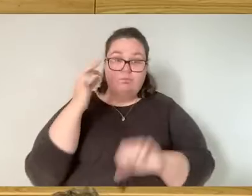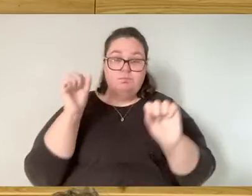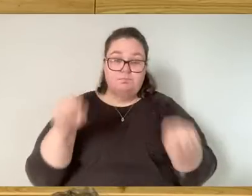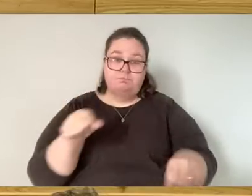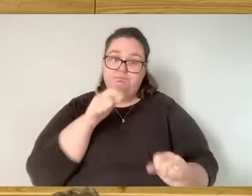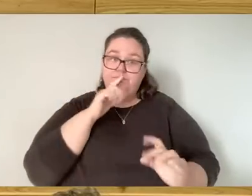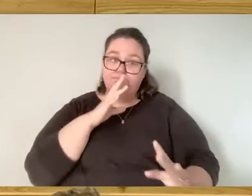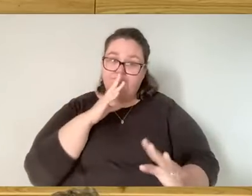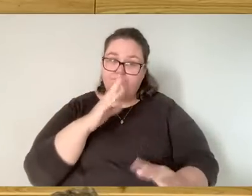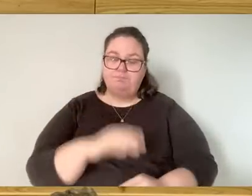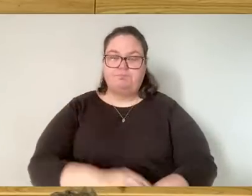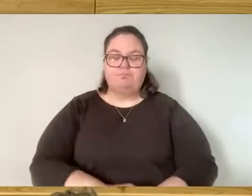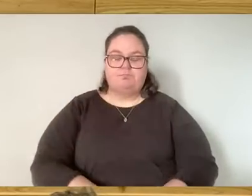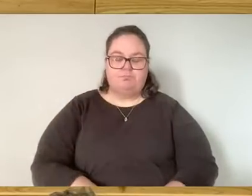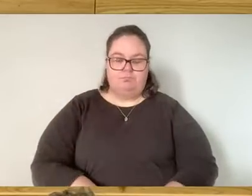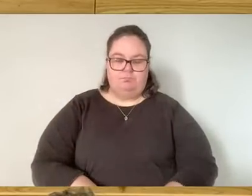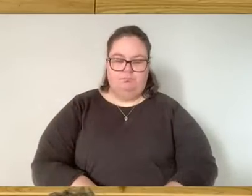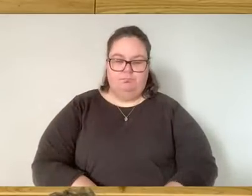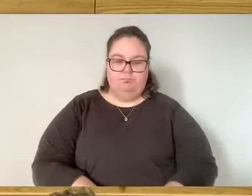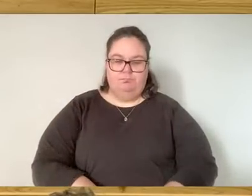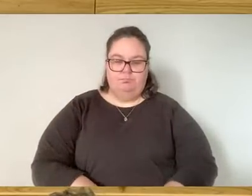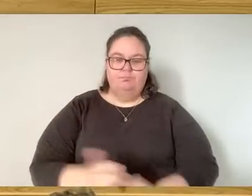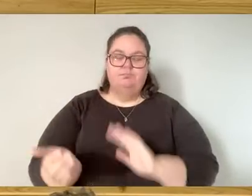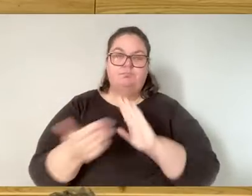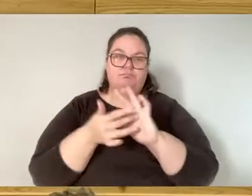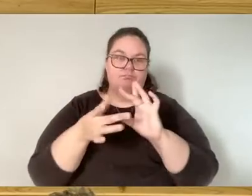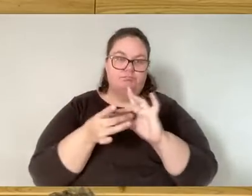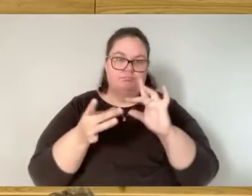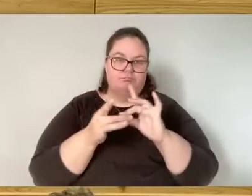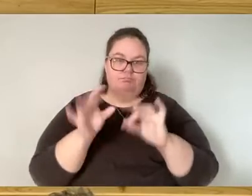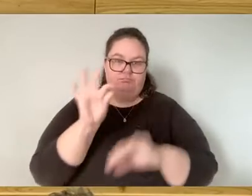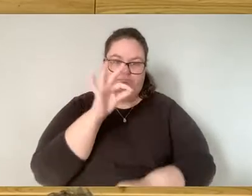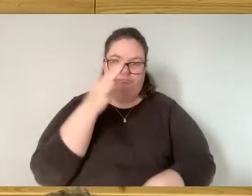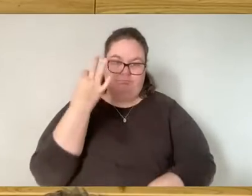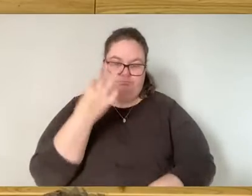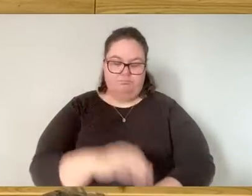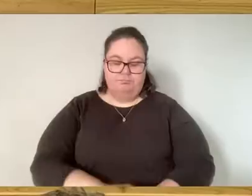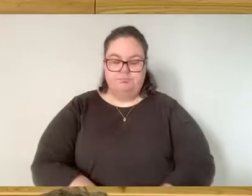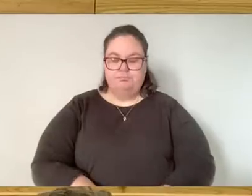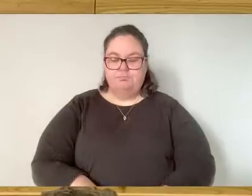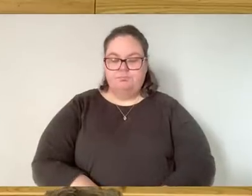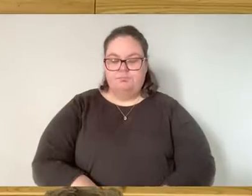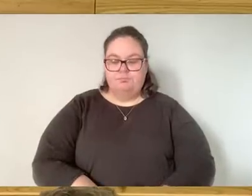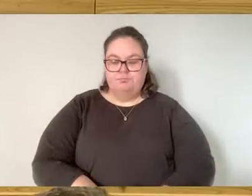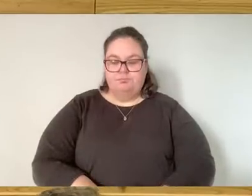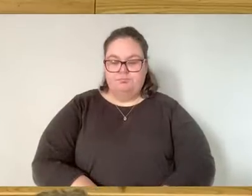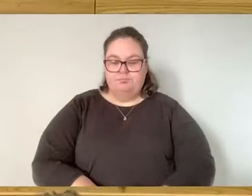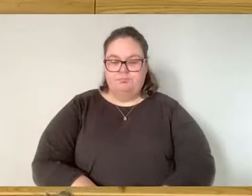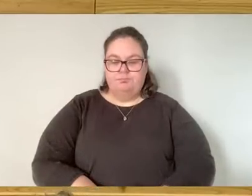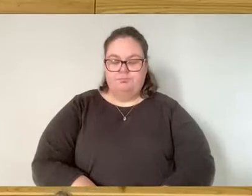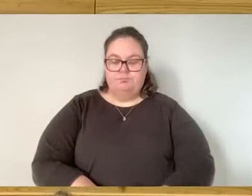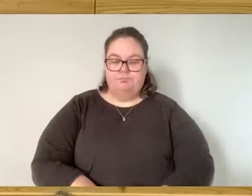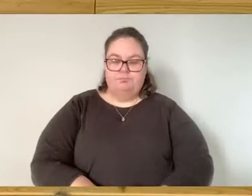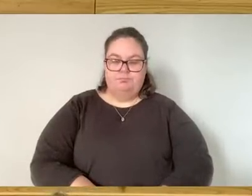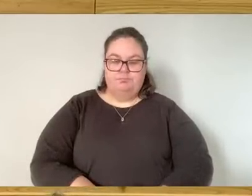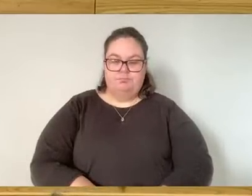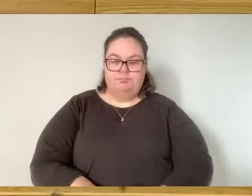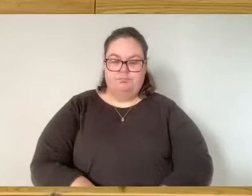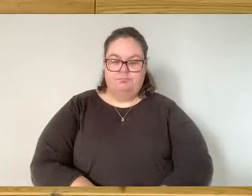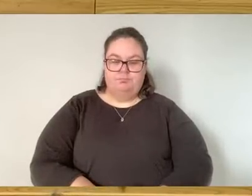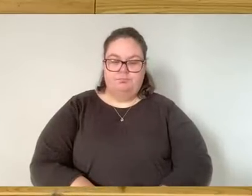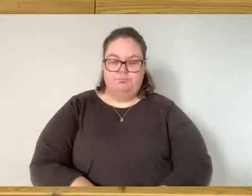Nous allons maintenant. We will now proceed to questions from journalists. Each journalist will have a question and a